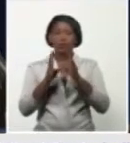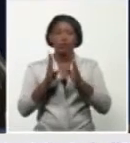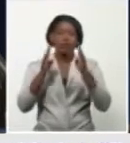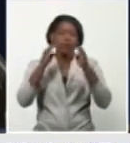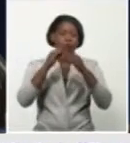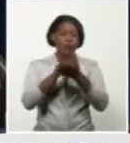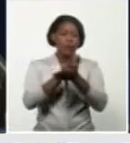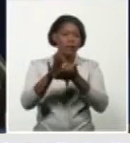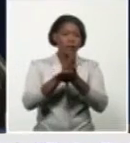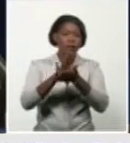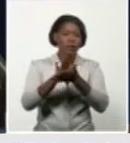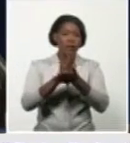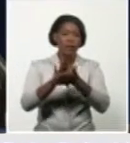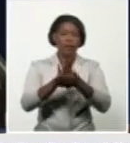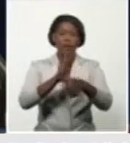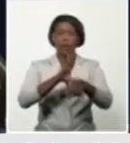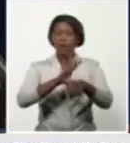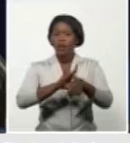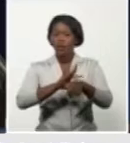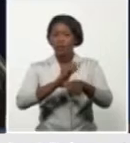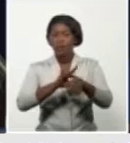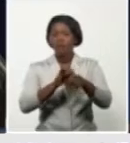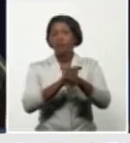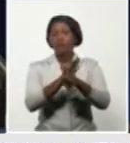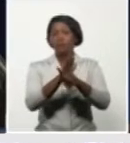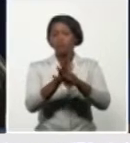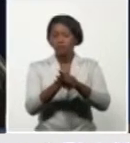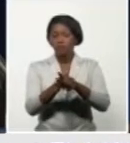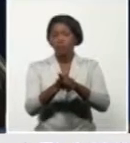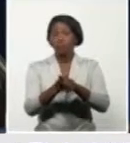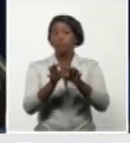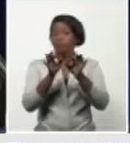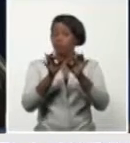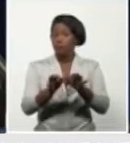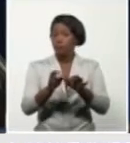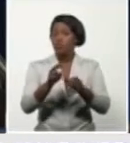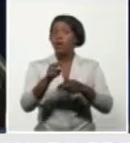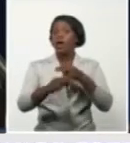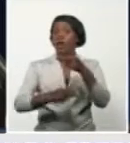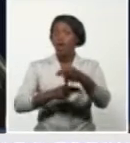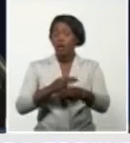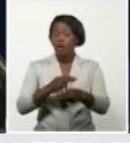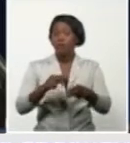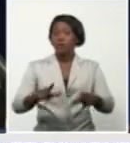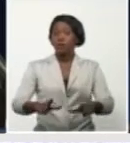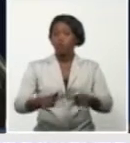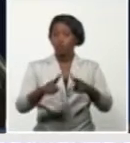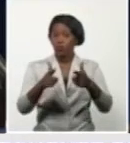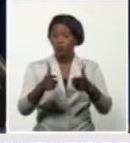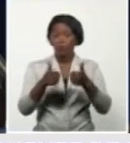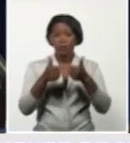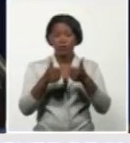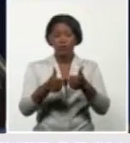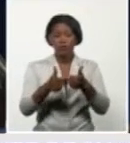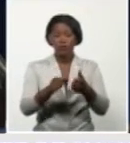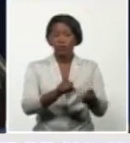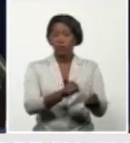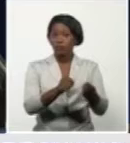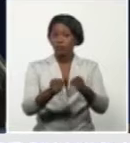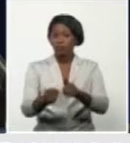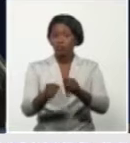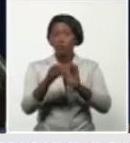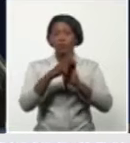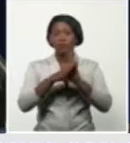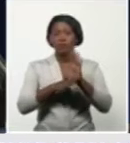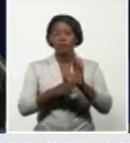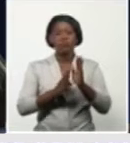cases, despite the fact that they do conduct the screening,